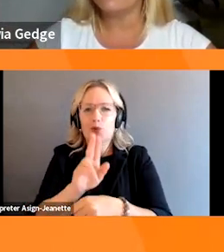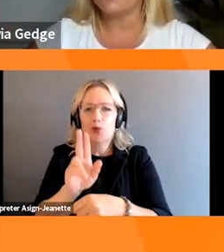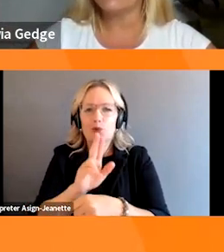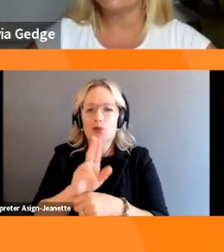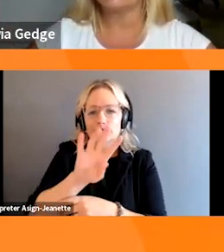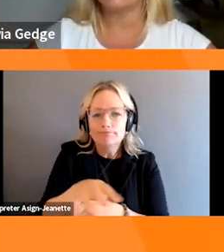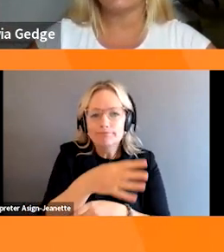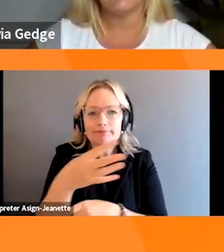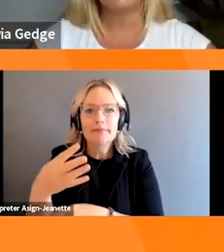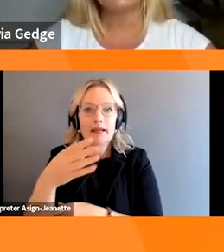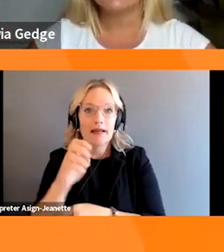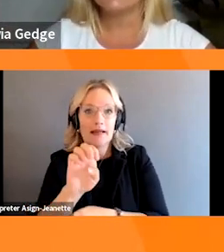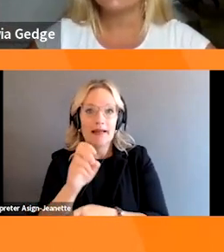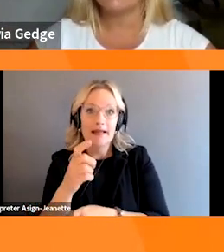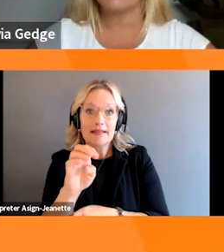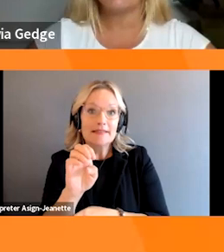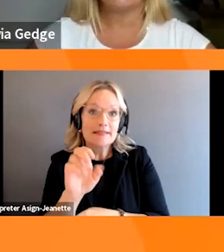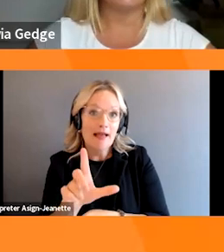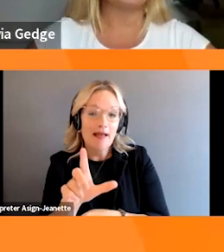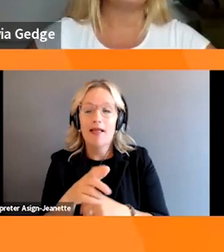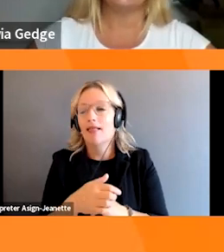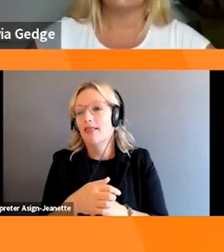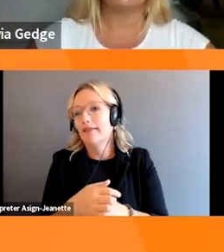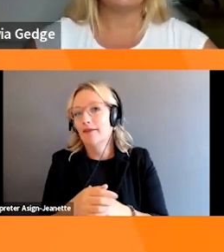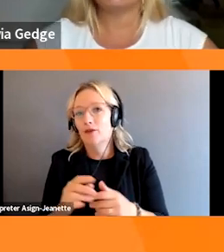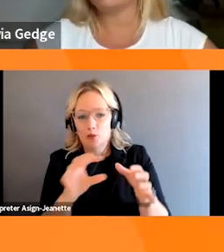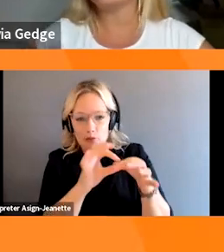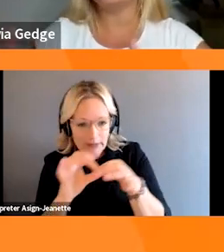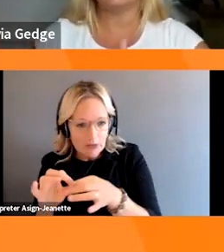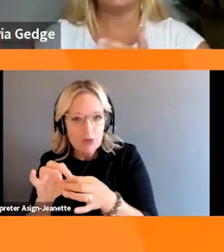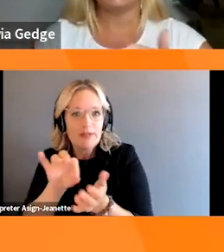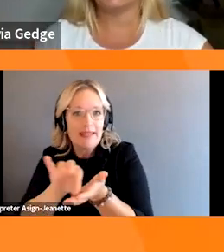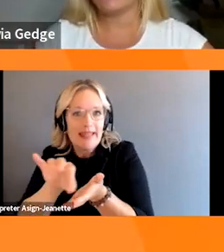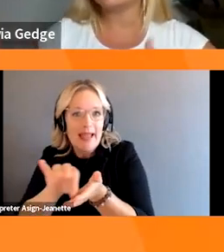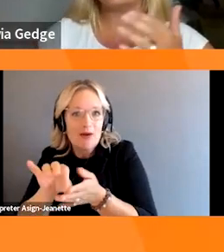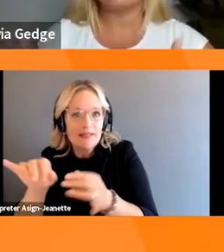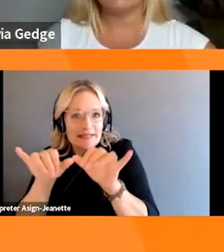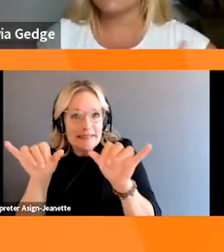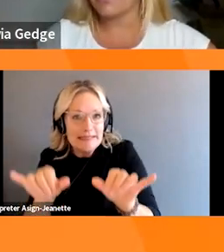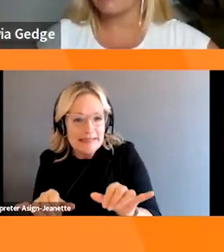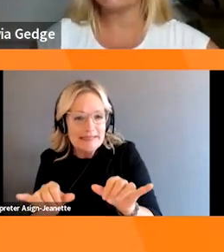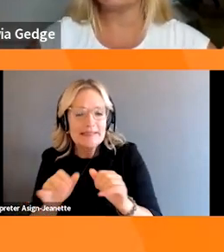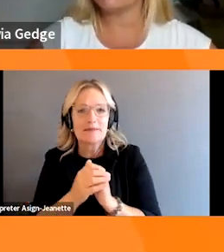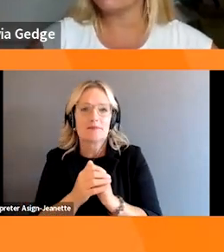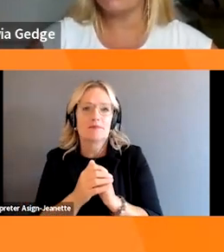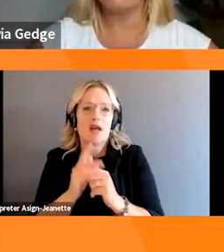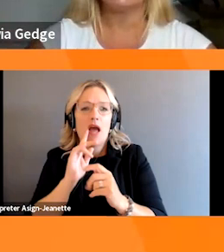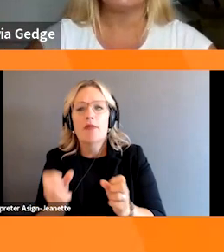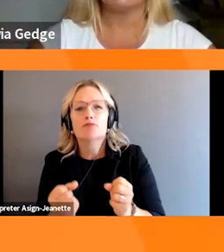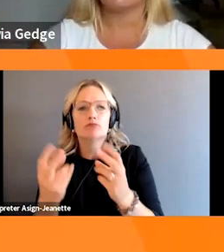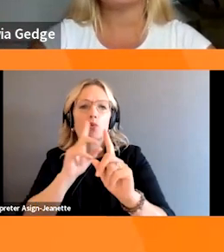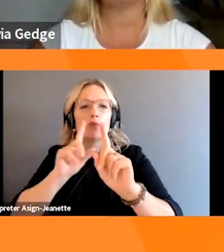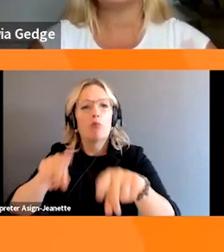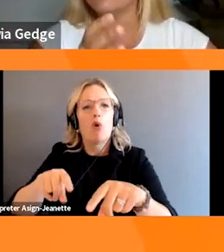this information into your accounting system, and then maybe communicating to your website, this is how I'm doing on